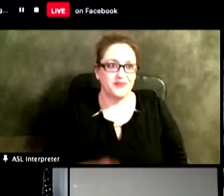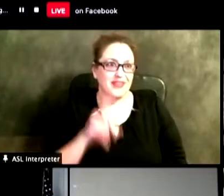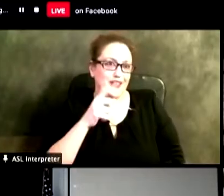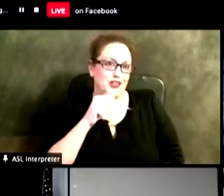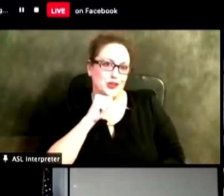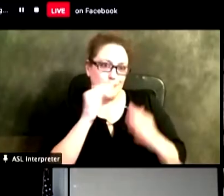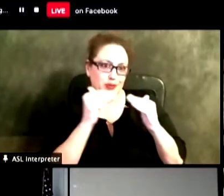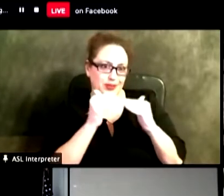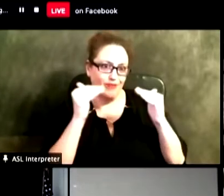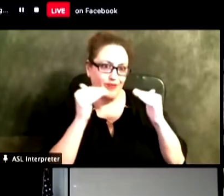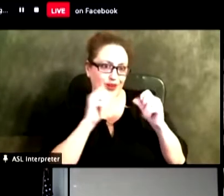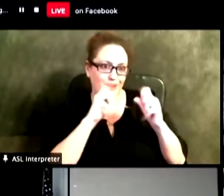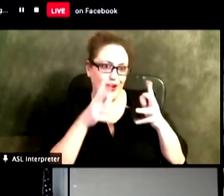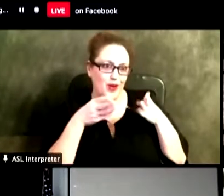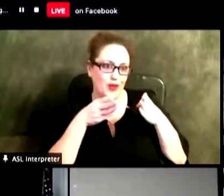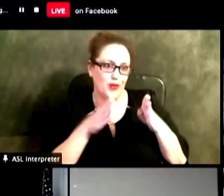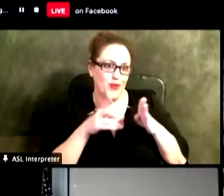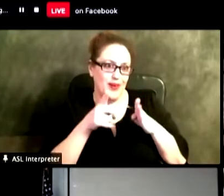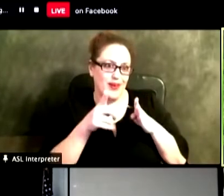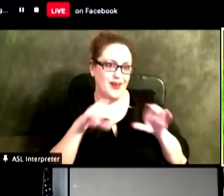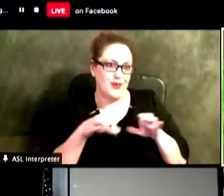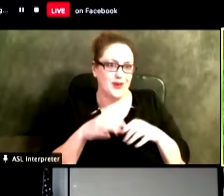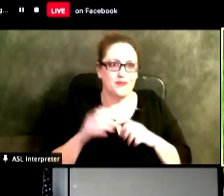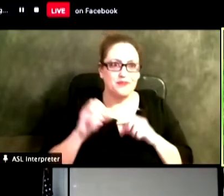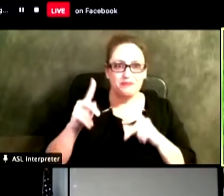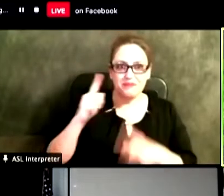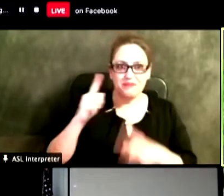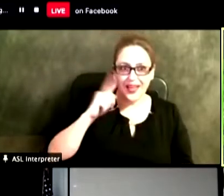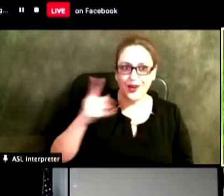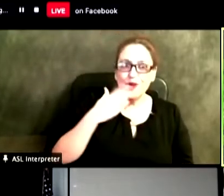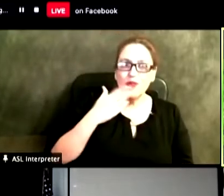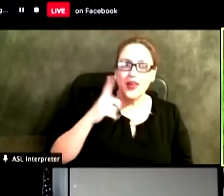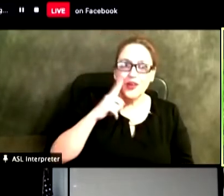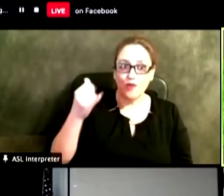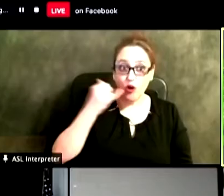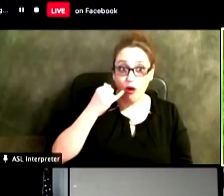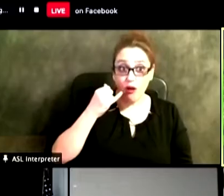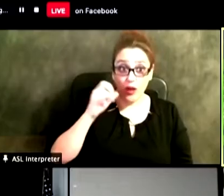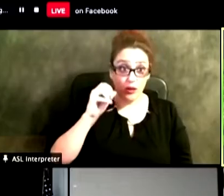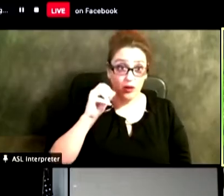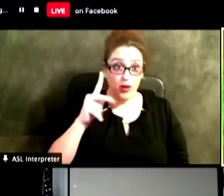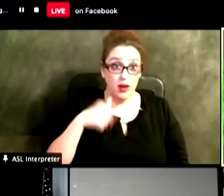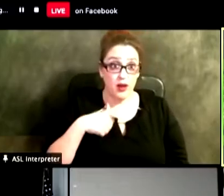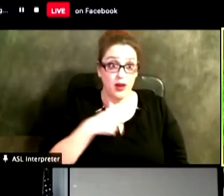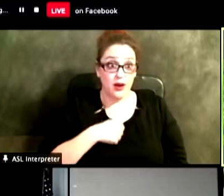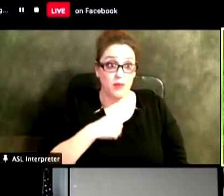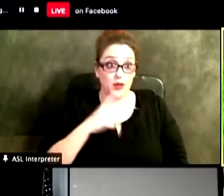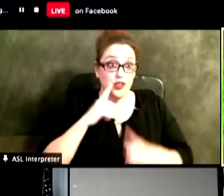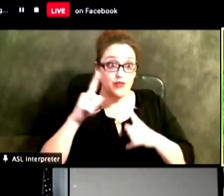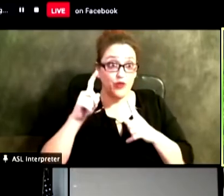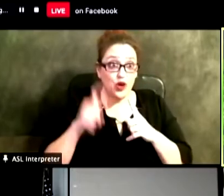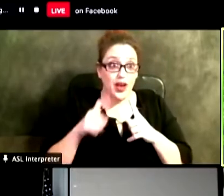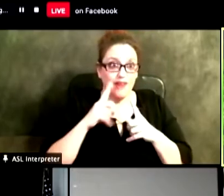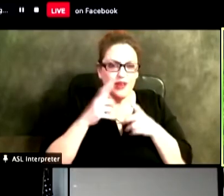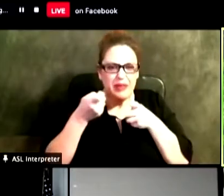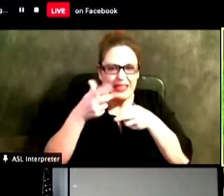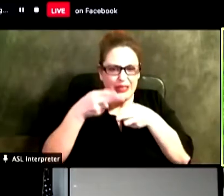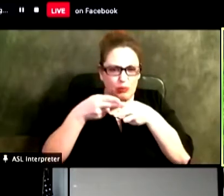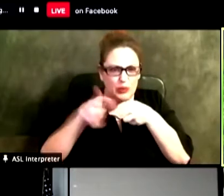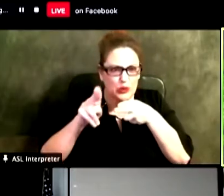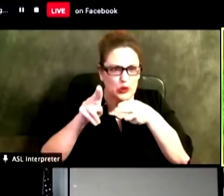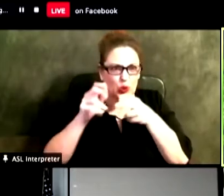fair at all how he treated me. I hear you. So. Thank you for calling. And I apologize for having to be a little bit short